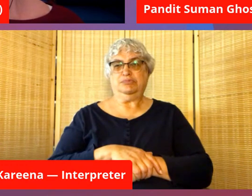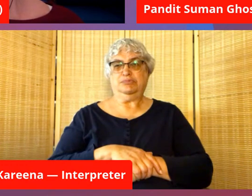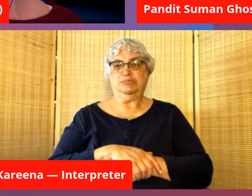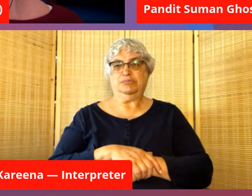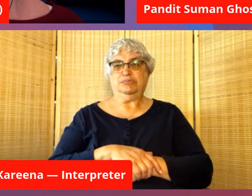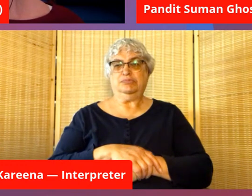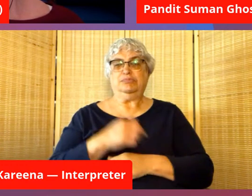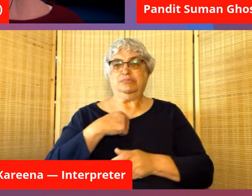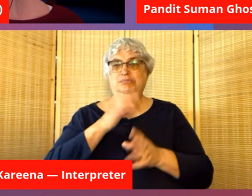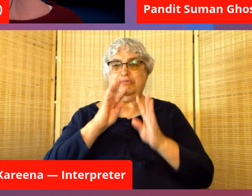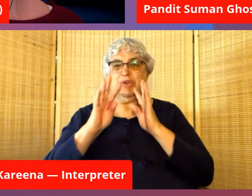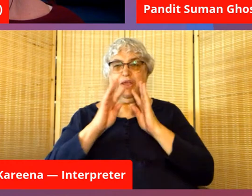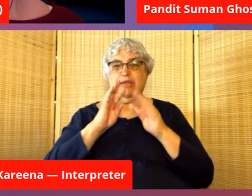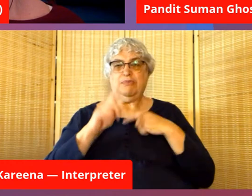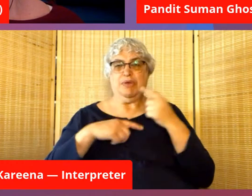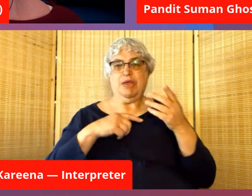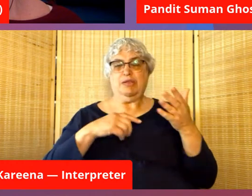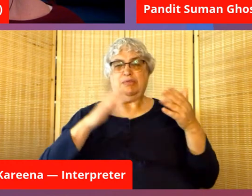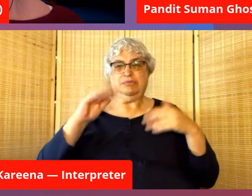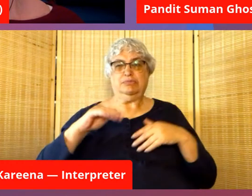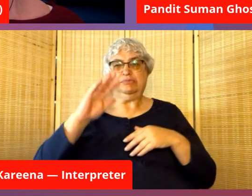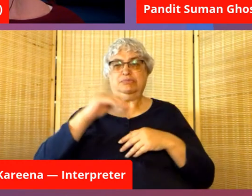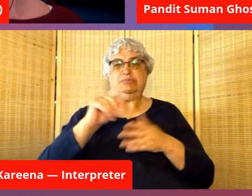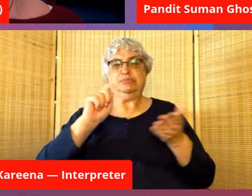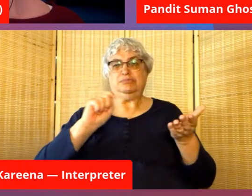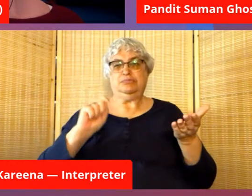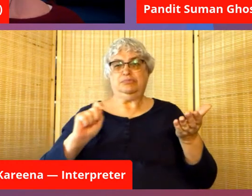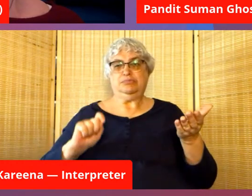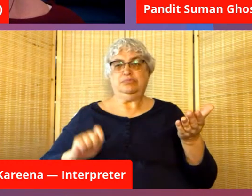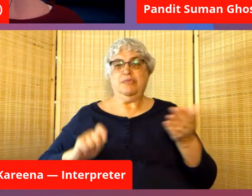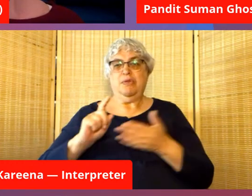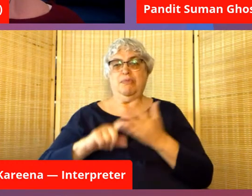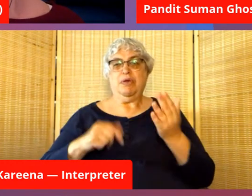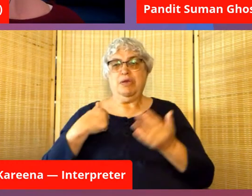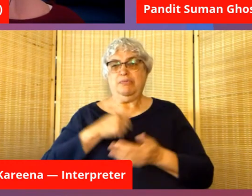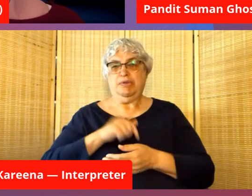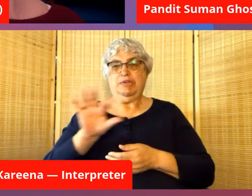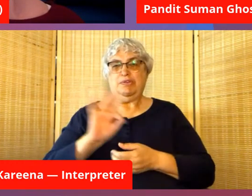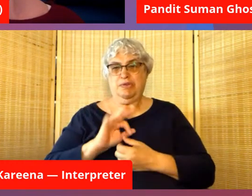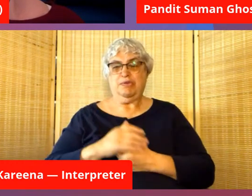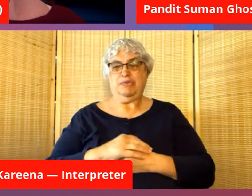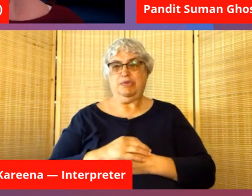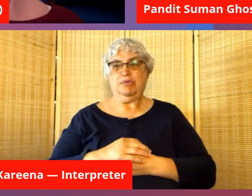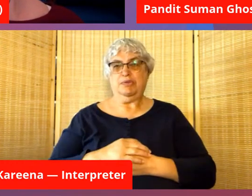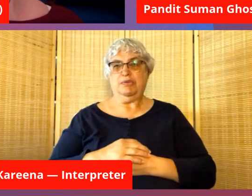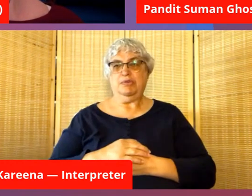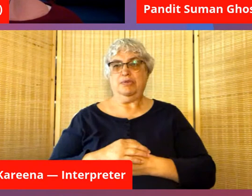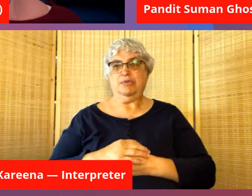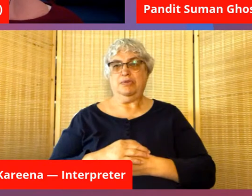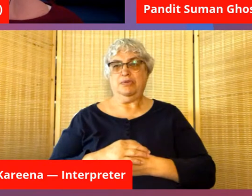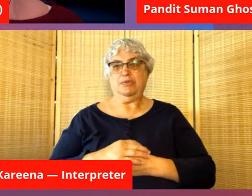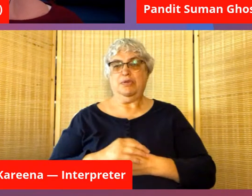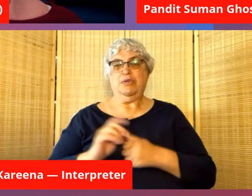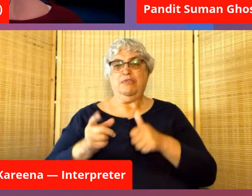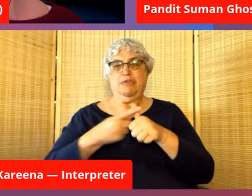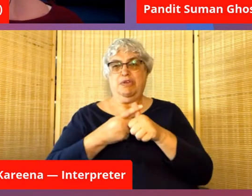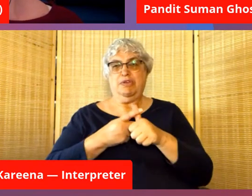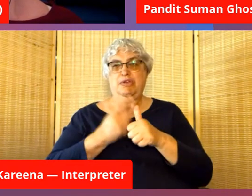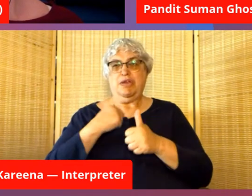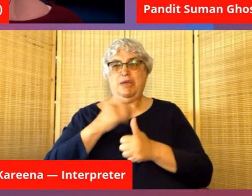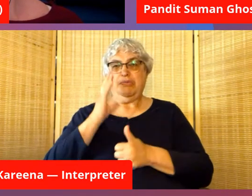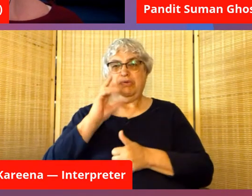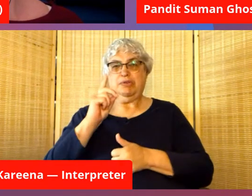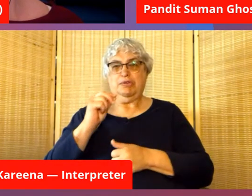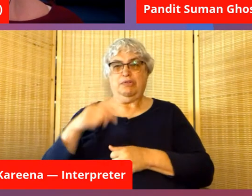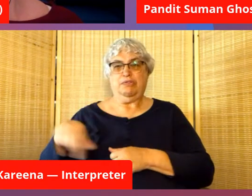let me speak about the compositions or the repertoire we have chosen. Mm-hmm. The first one I will do for you,